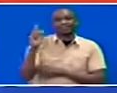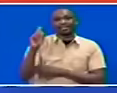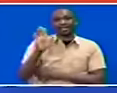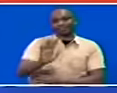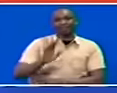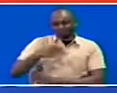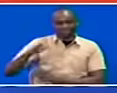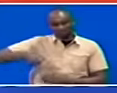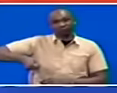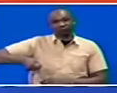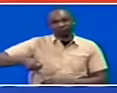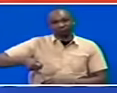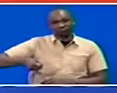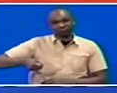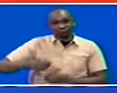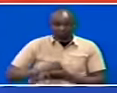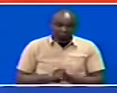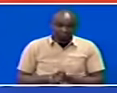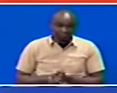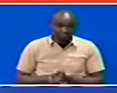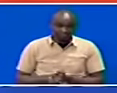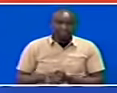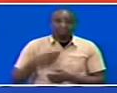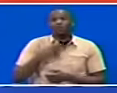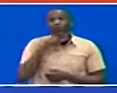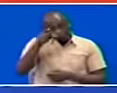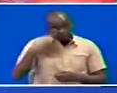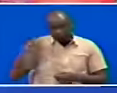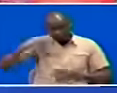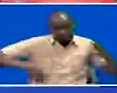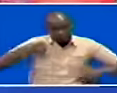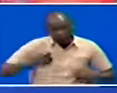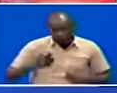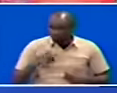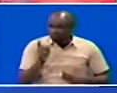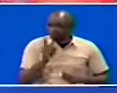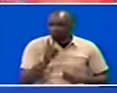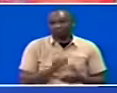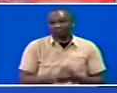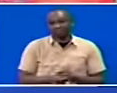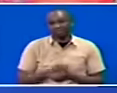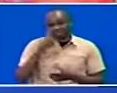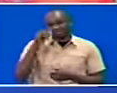Ile ingwe. Mnataka chui ni kwa ruzi? Patrick Amimo, KTN News.